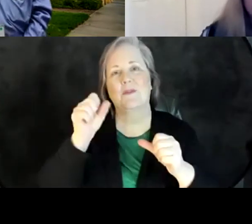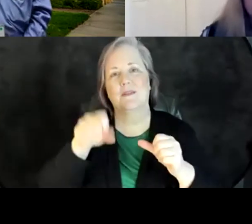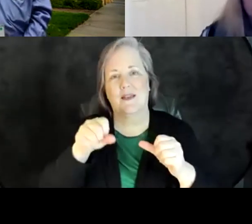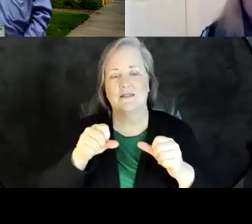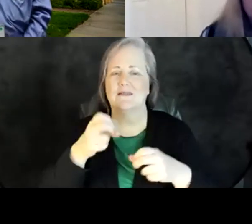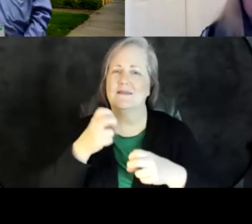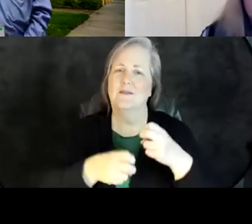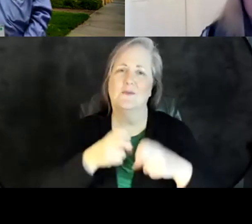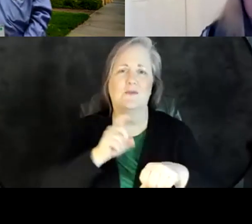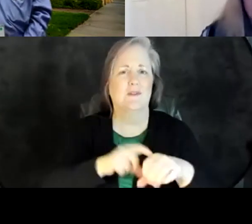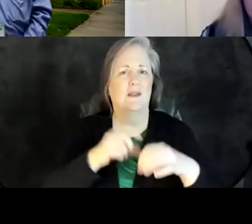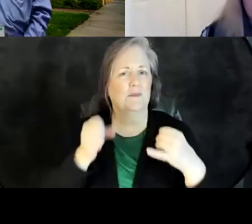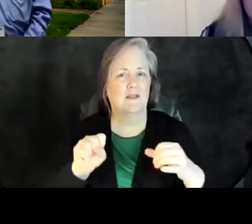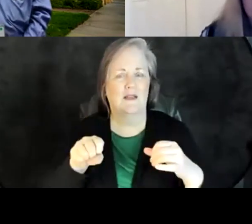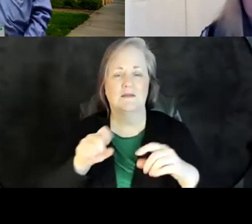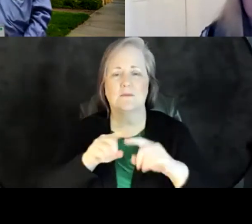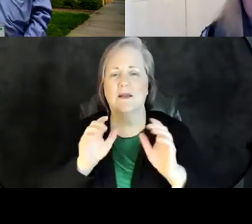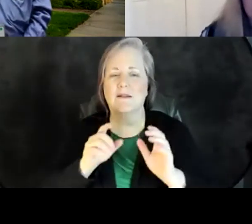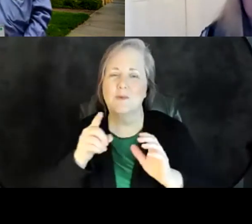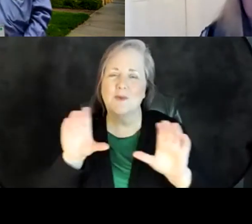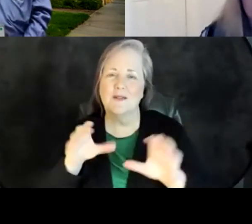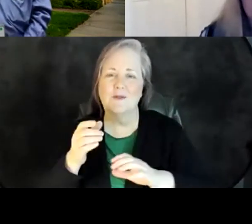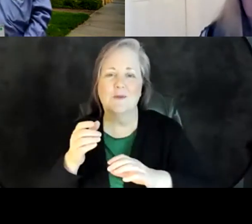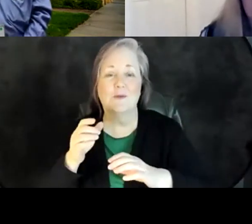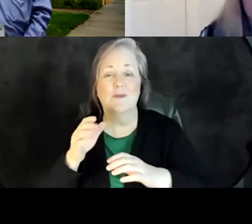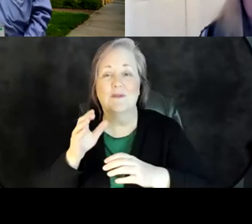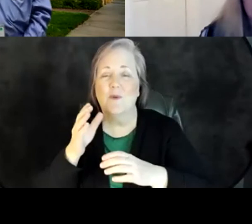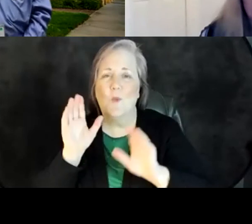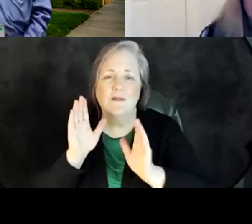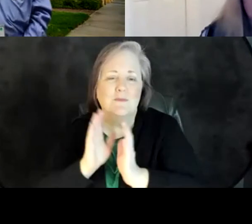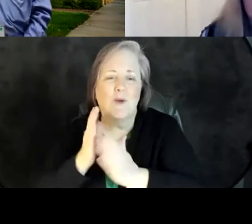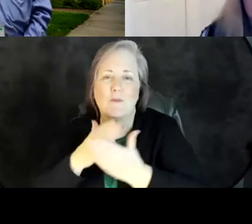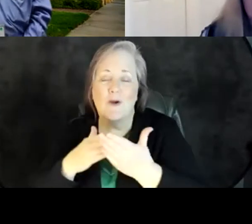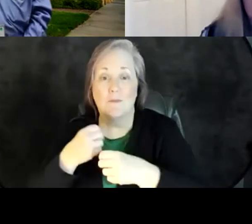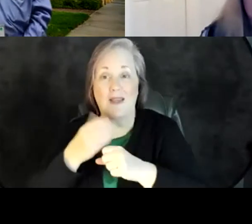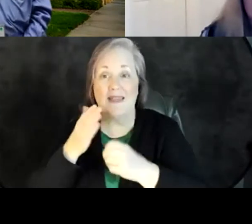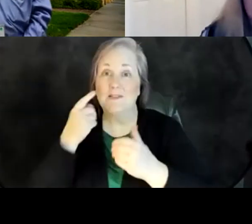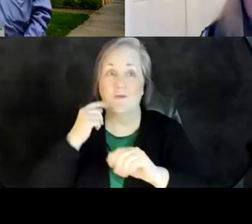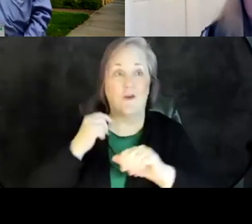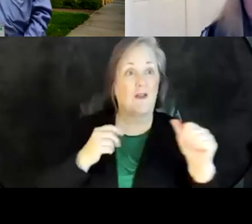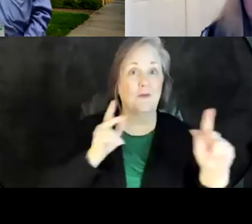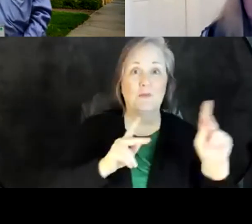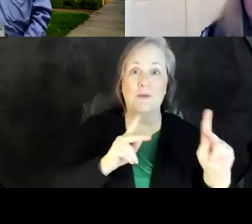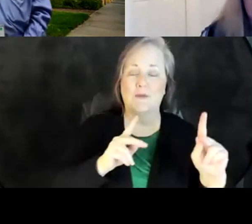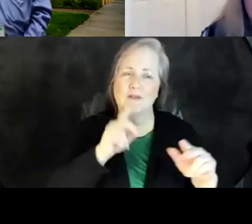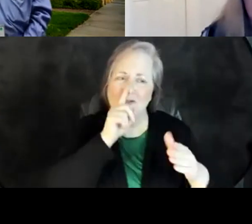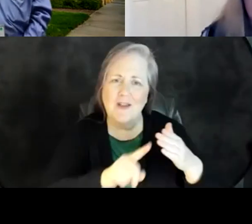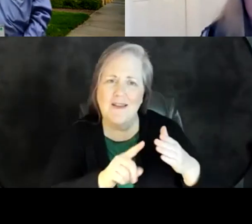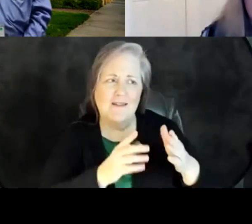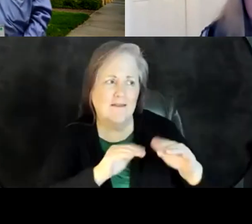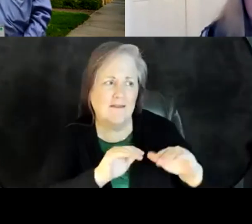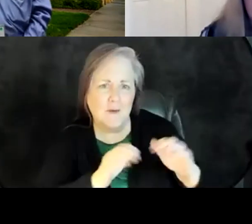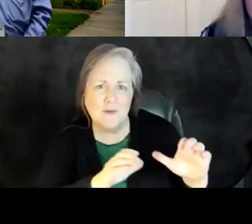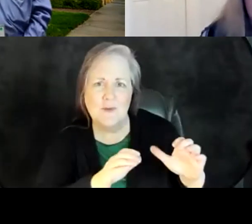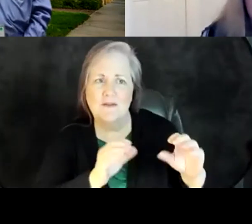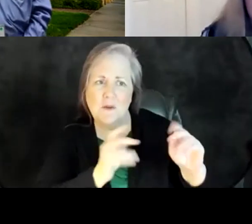time, but you can do a small part of making it easier for someone else just by checking on them, just by making sure that